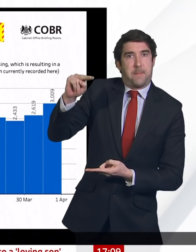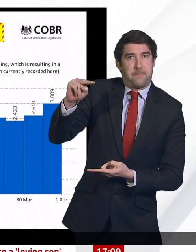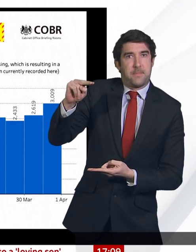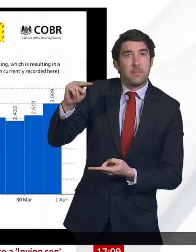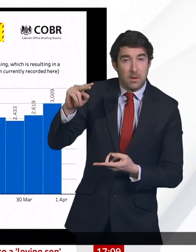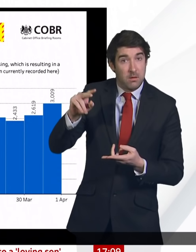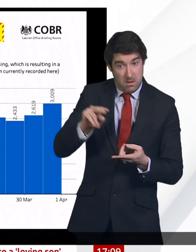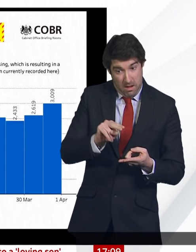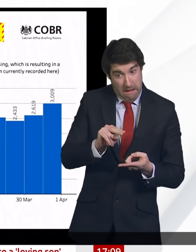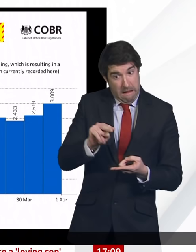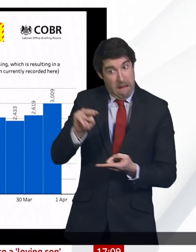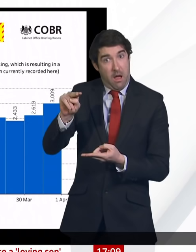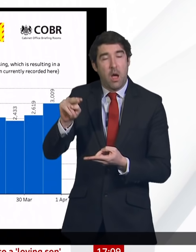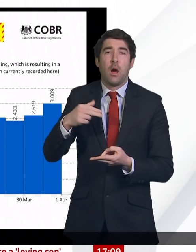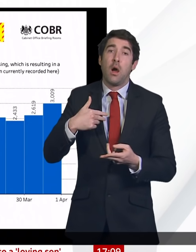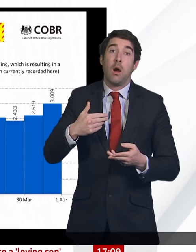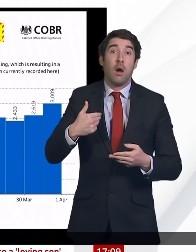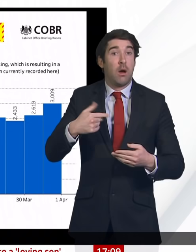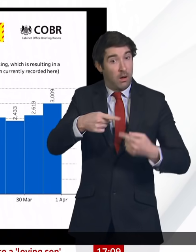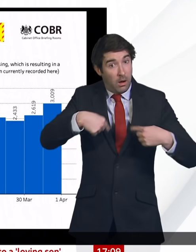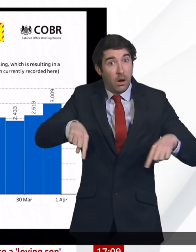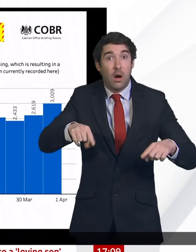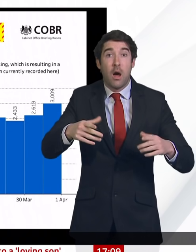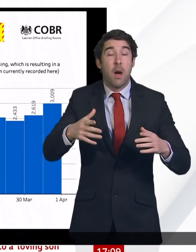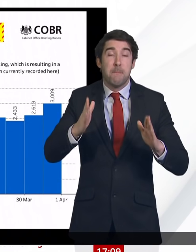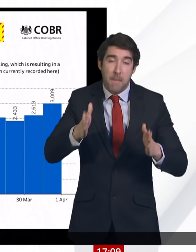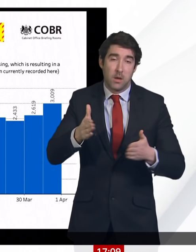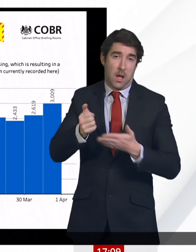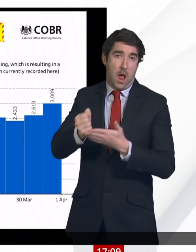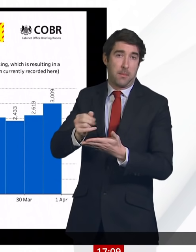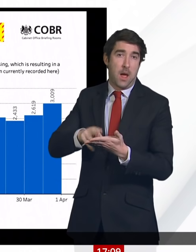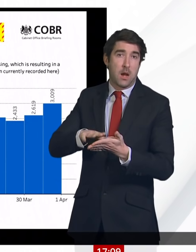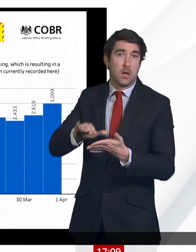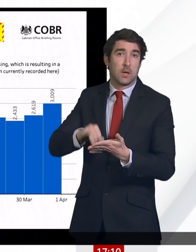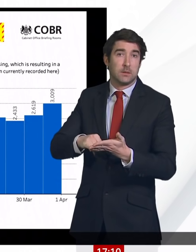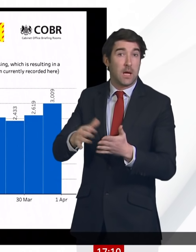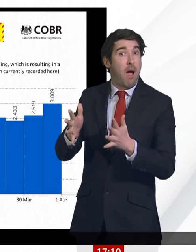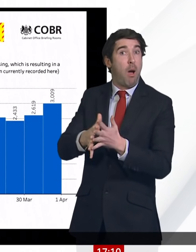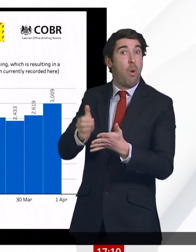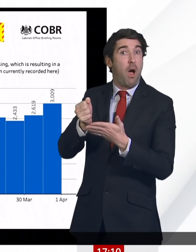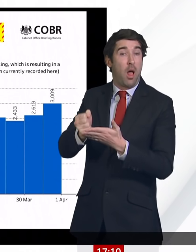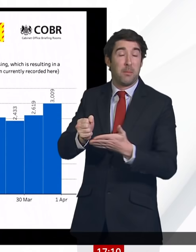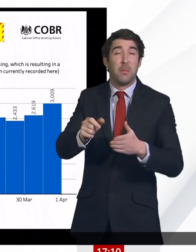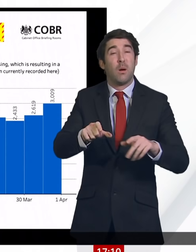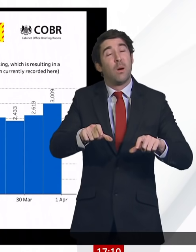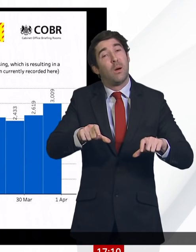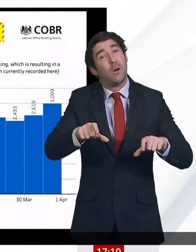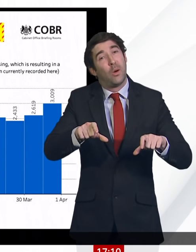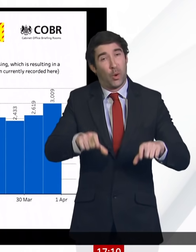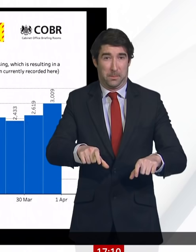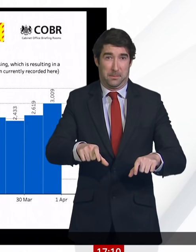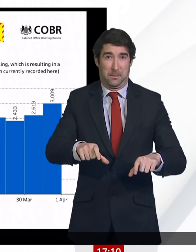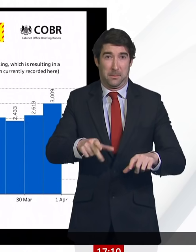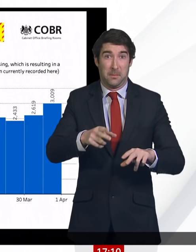the NHS. And the best way to do that is to stay at home, to avoid catching the disease yourself,